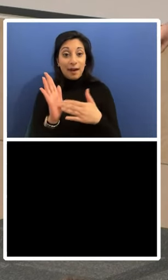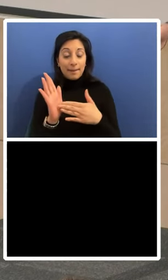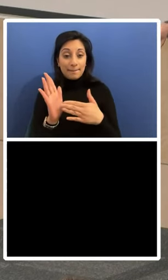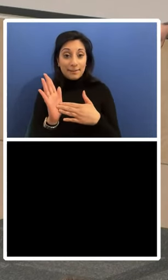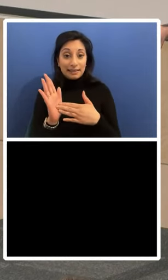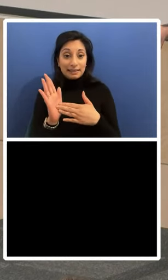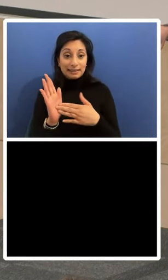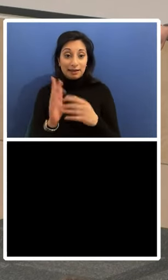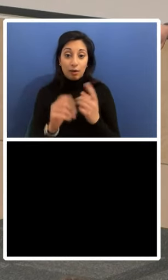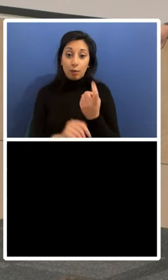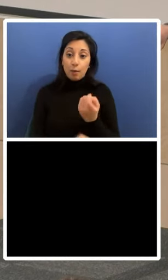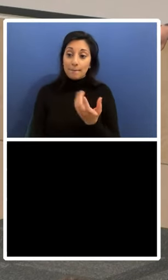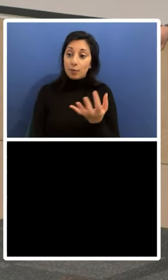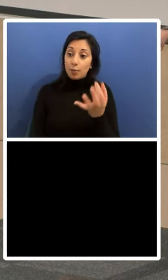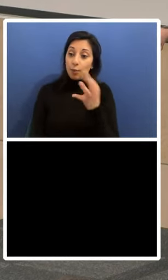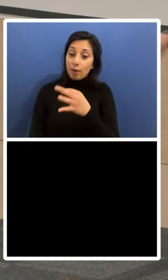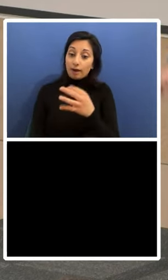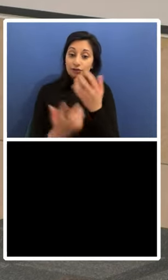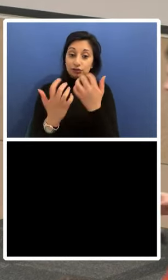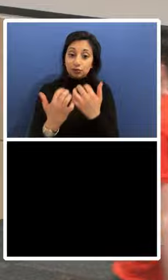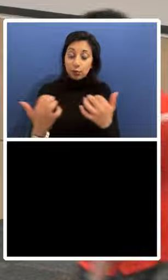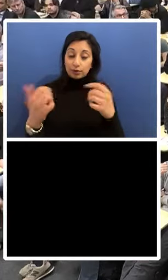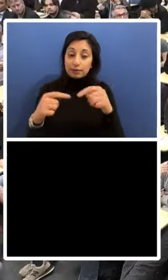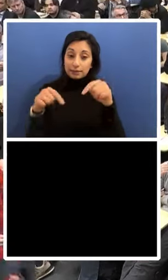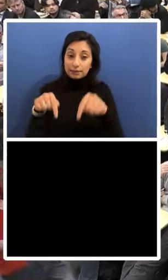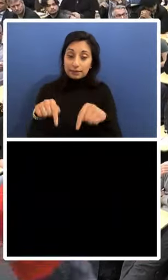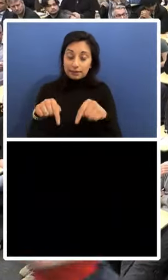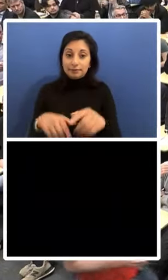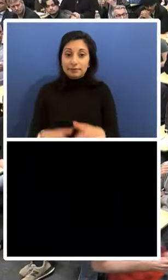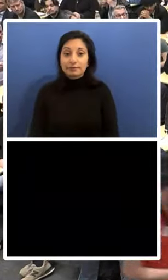there, in the striped jumper.